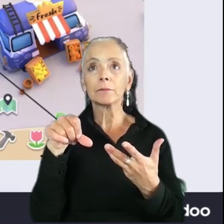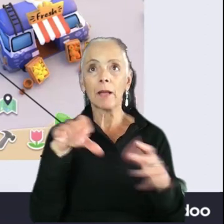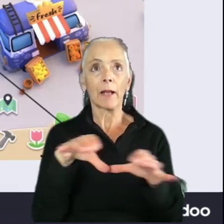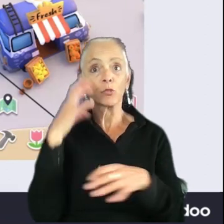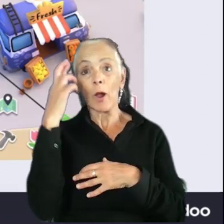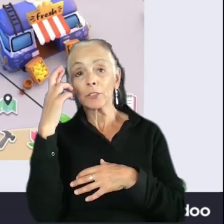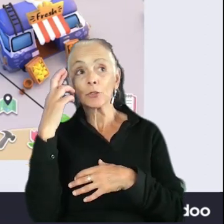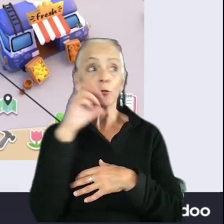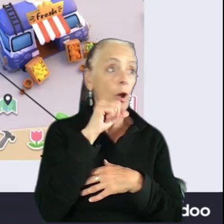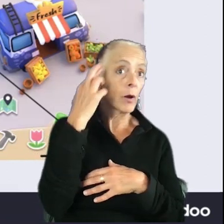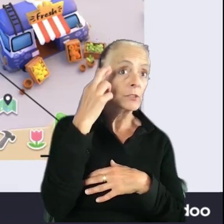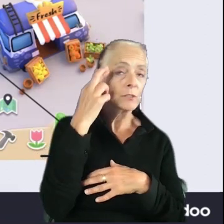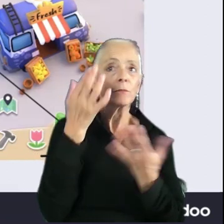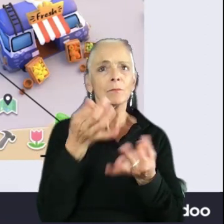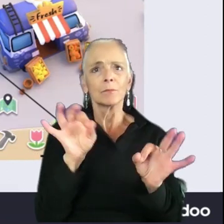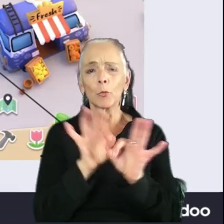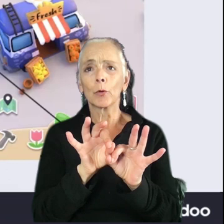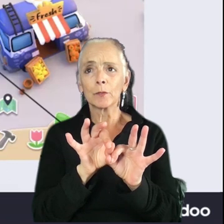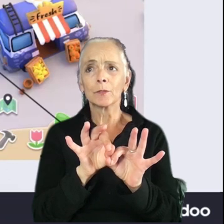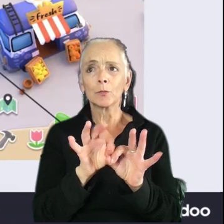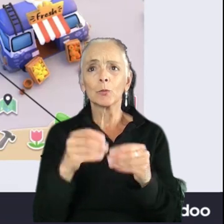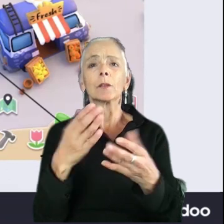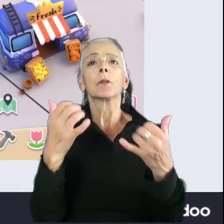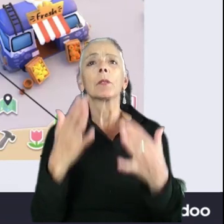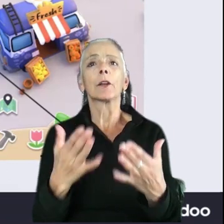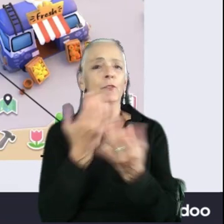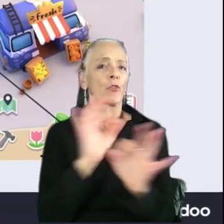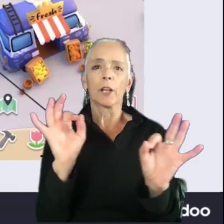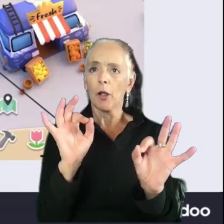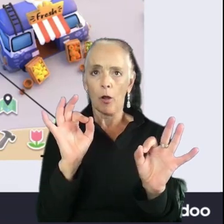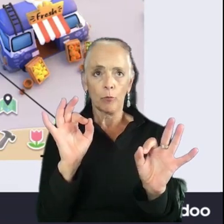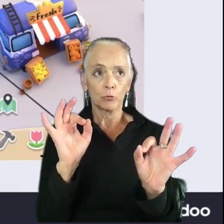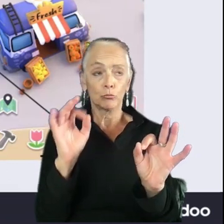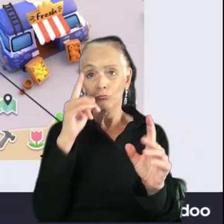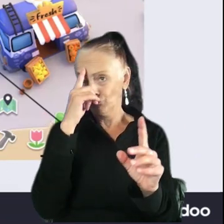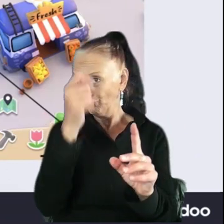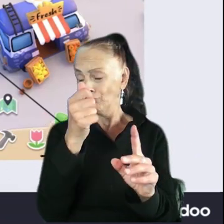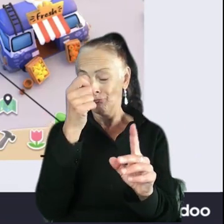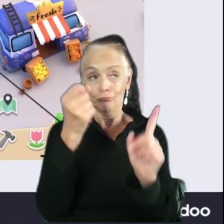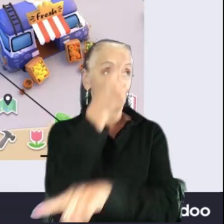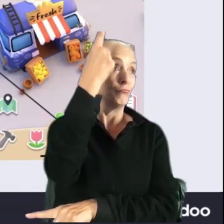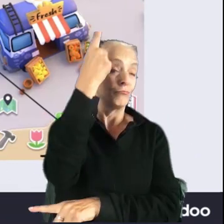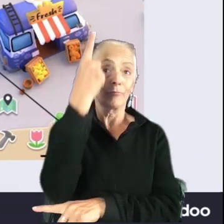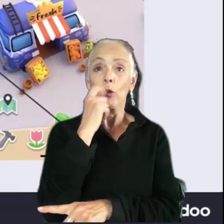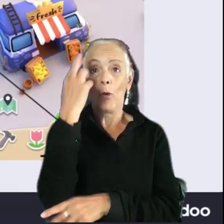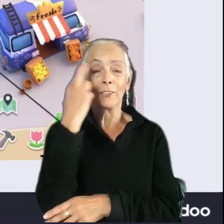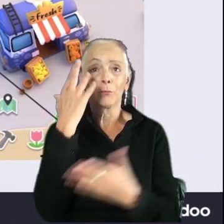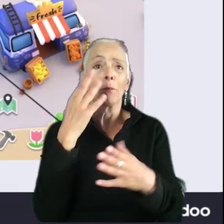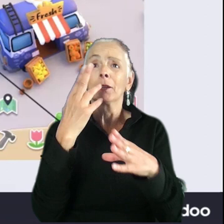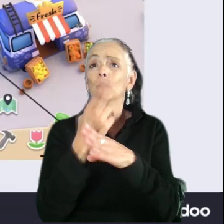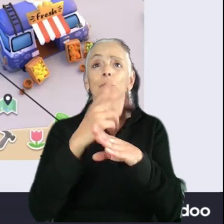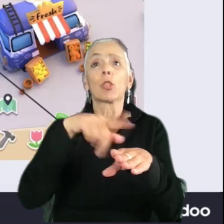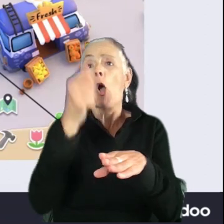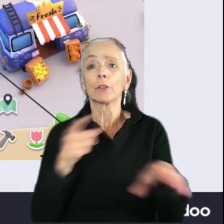It's very important to give your players the freedom to be irrational and maybe take the longest route, because